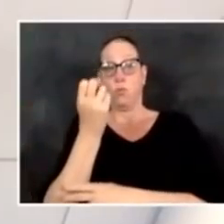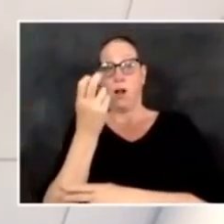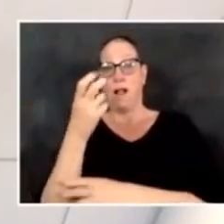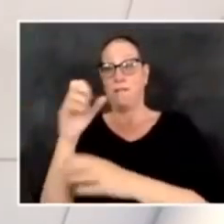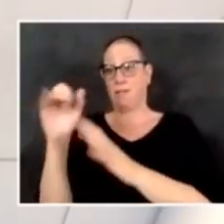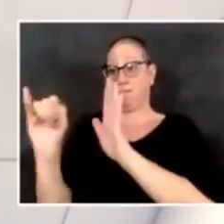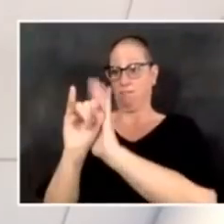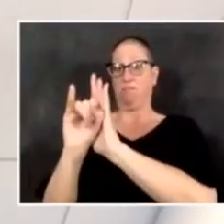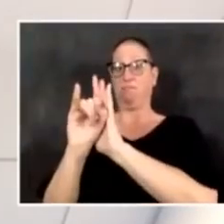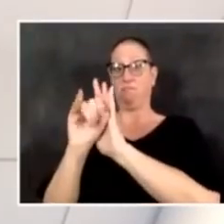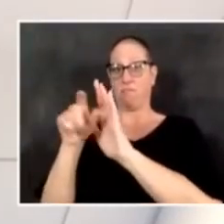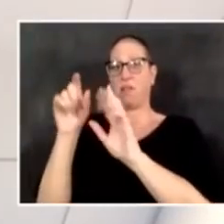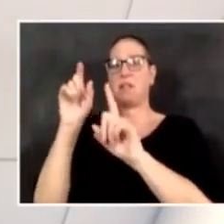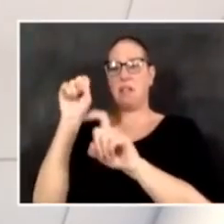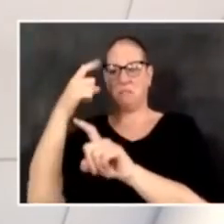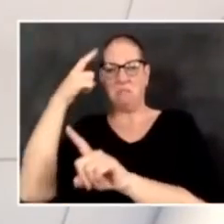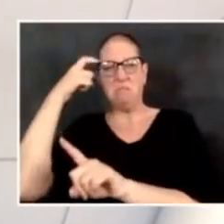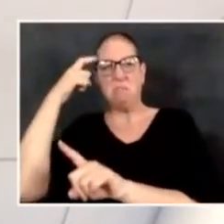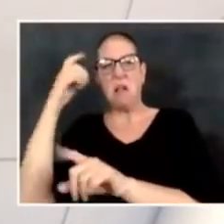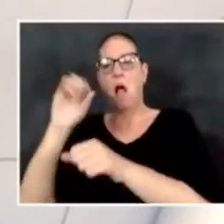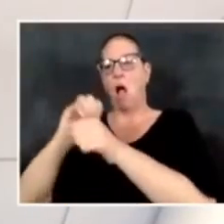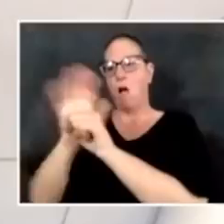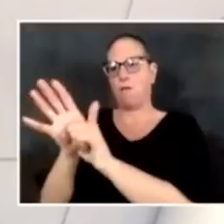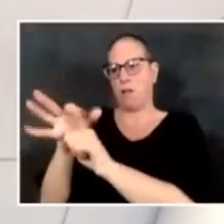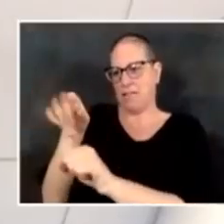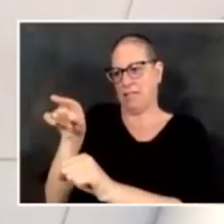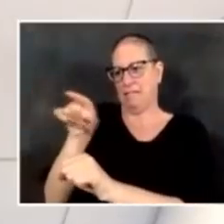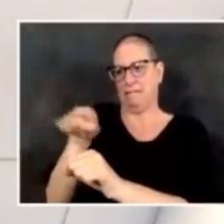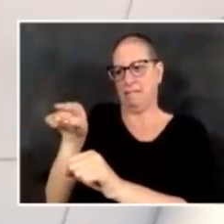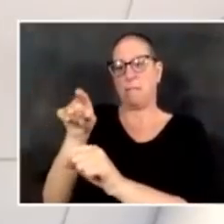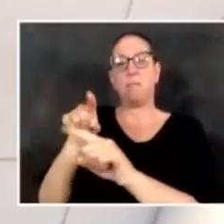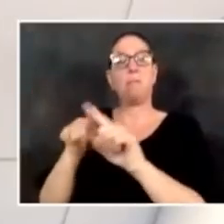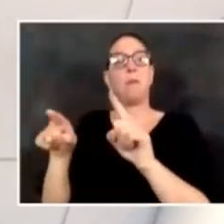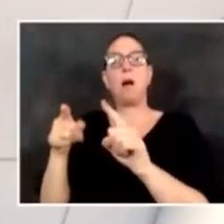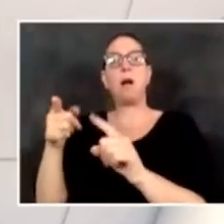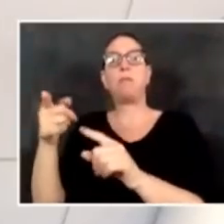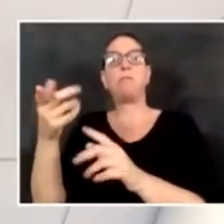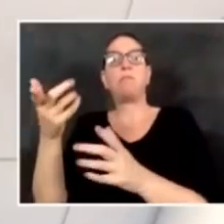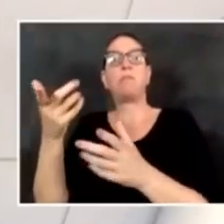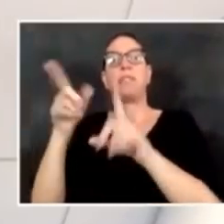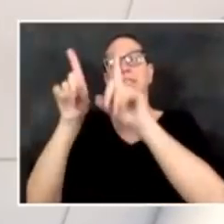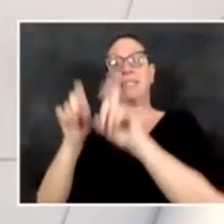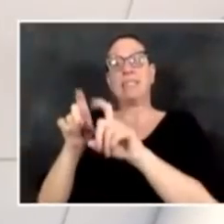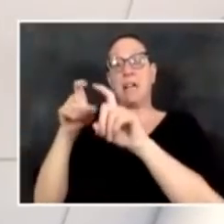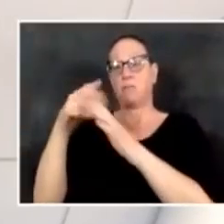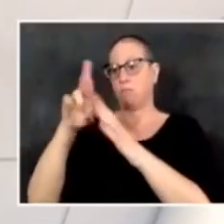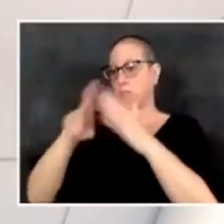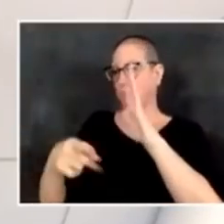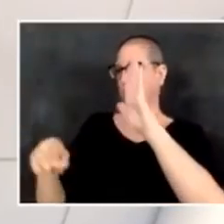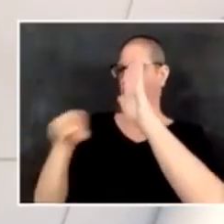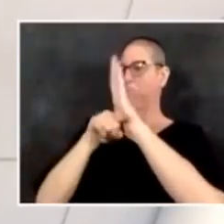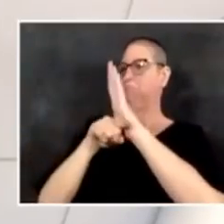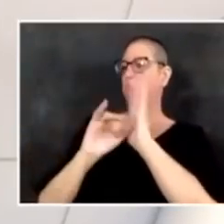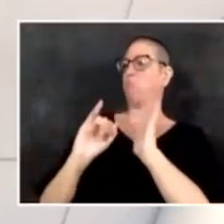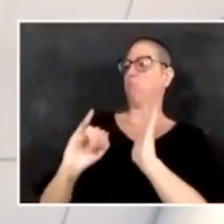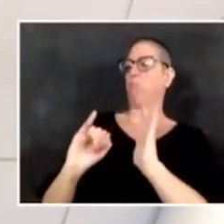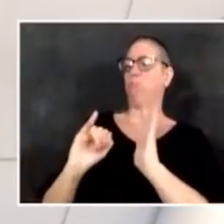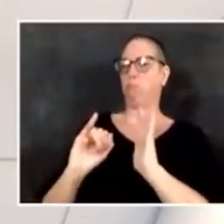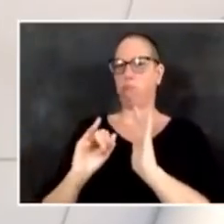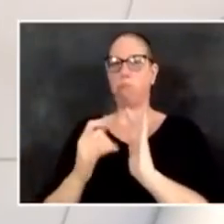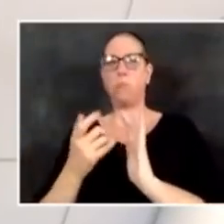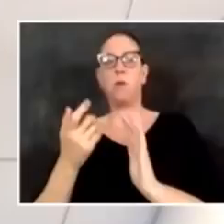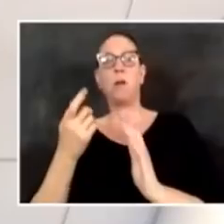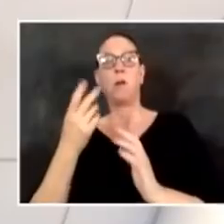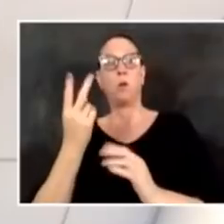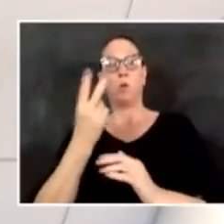tested negative. Of these two individuals, we do know that one of them has tested negative, and we're waiting the results from the other. So we're going to keep